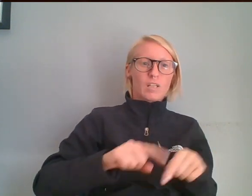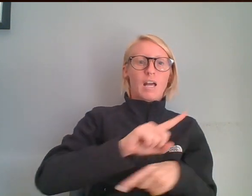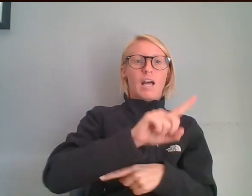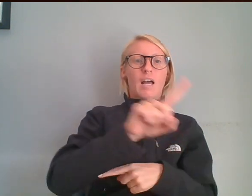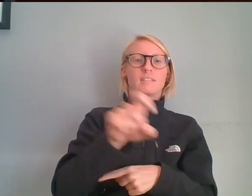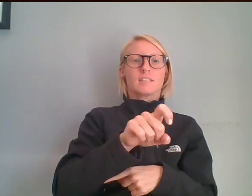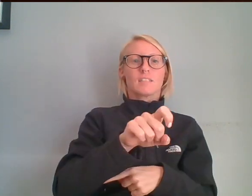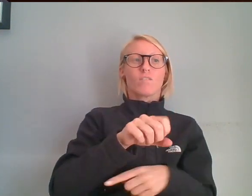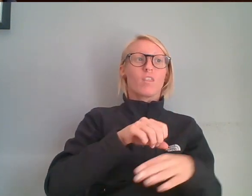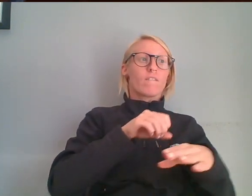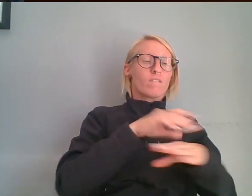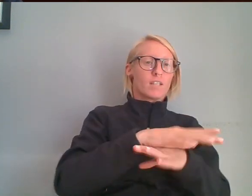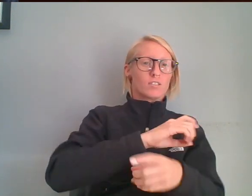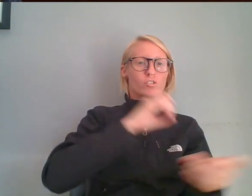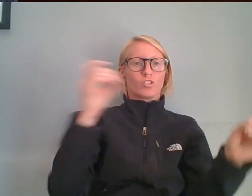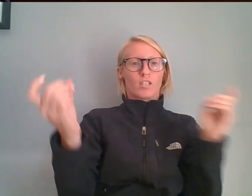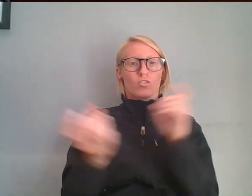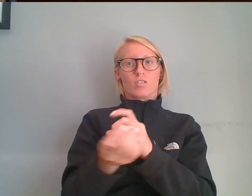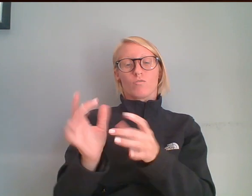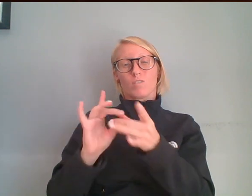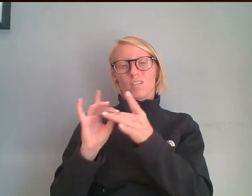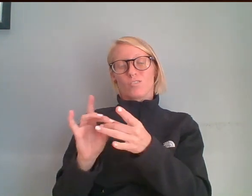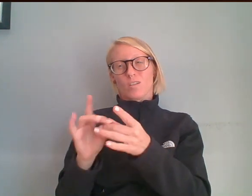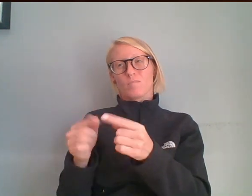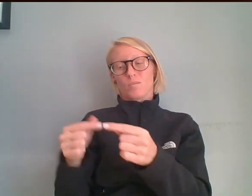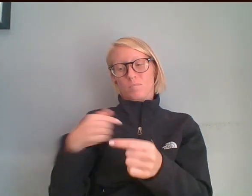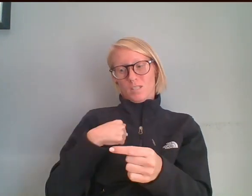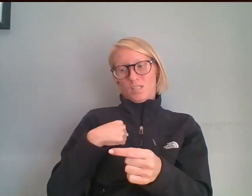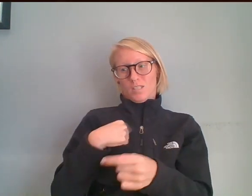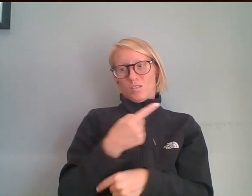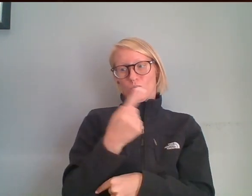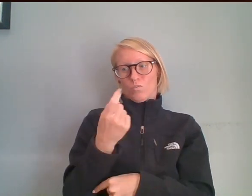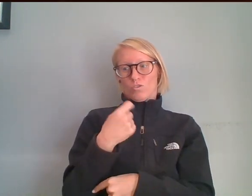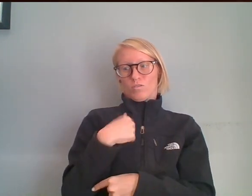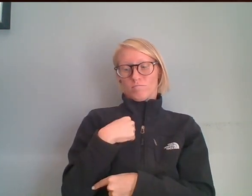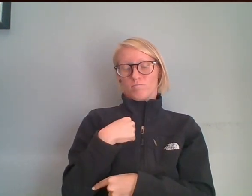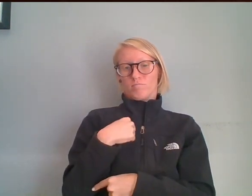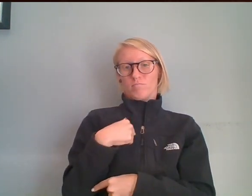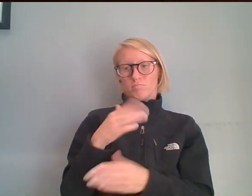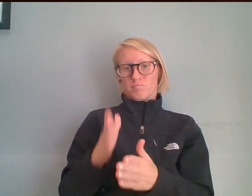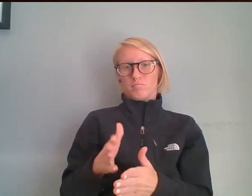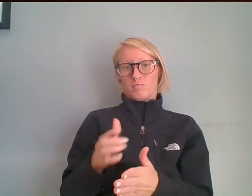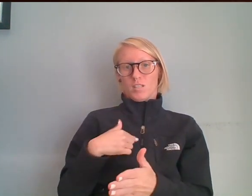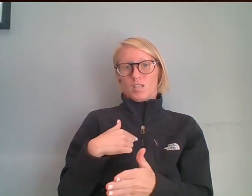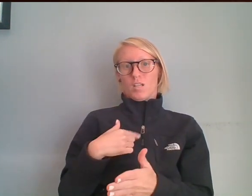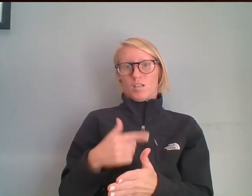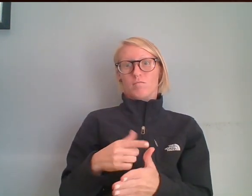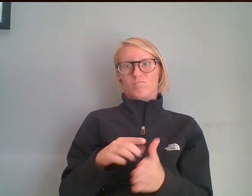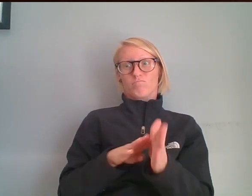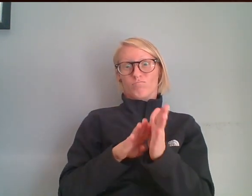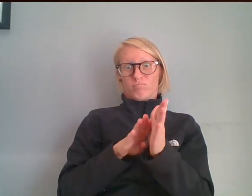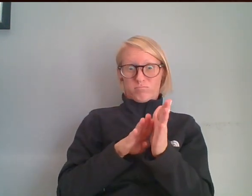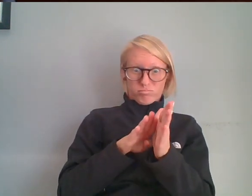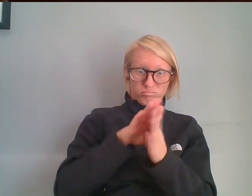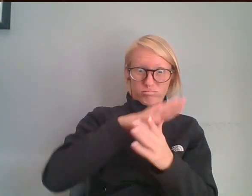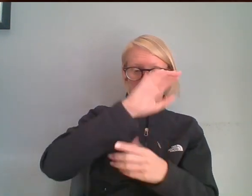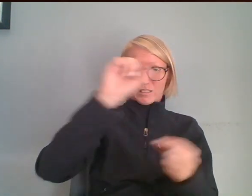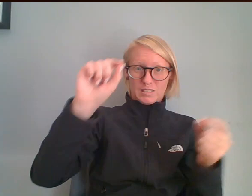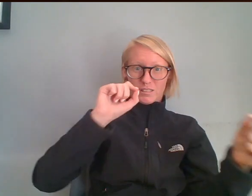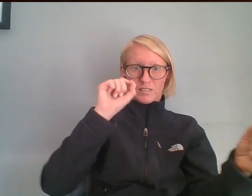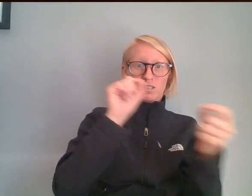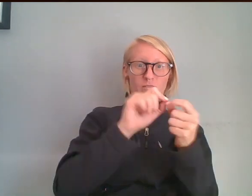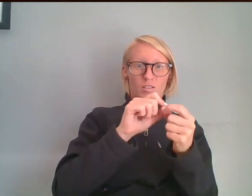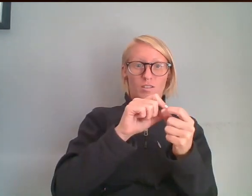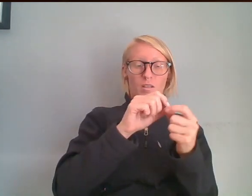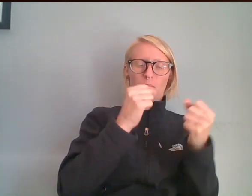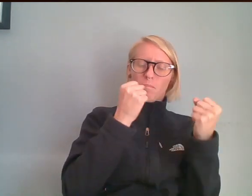advice, it changes the relationship they have to me as the question asker, and I often get much more rich, detailed information. So the power of the